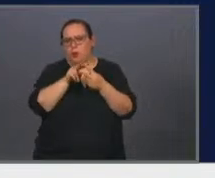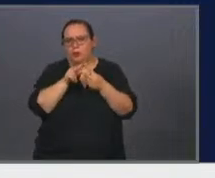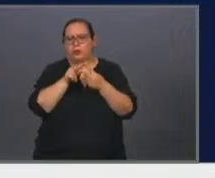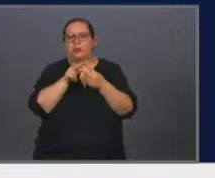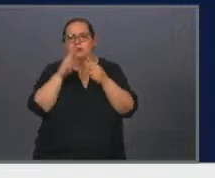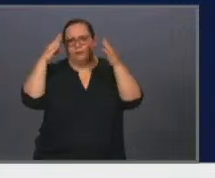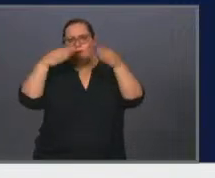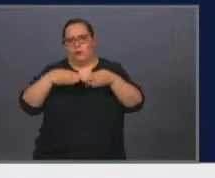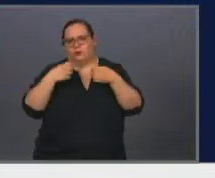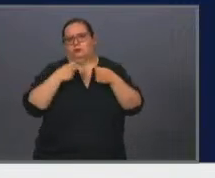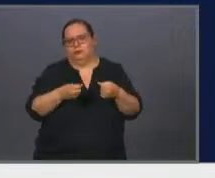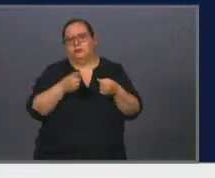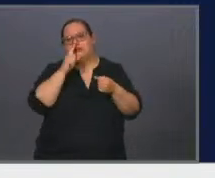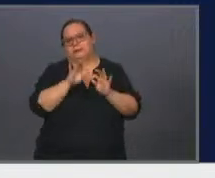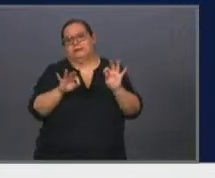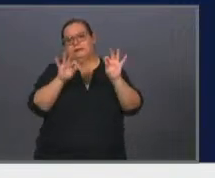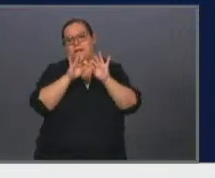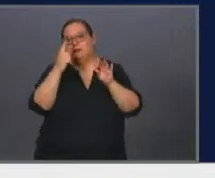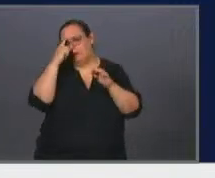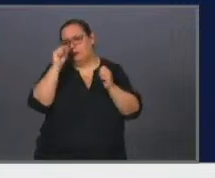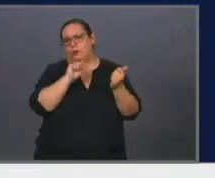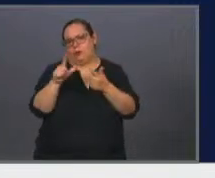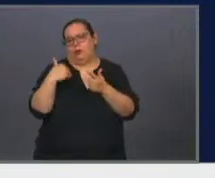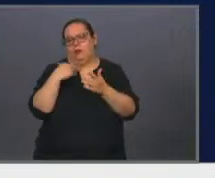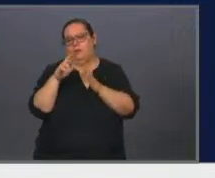think we all have a role to play in this.